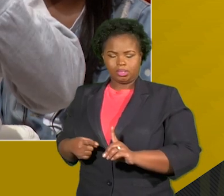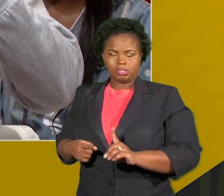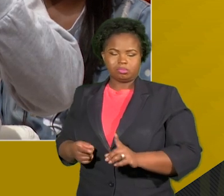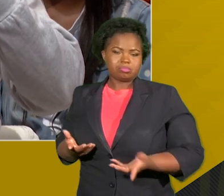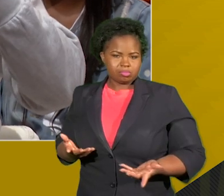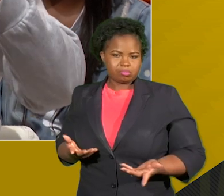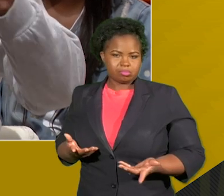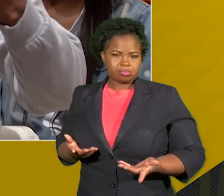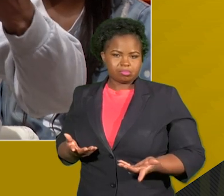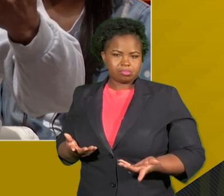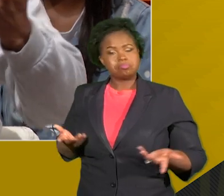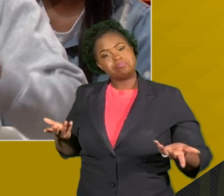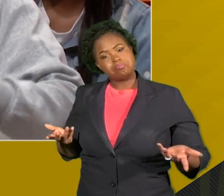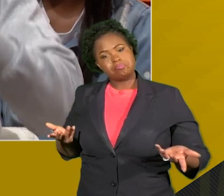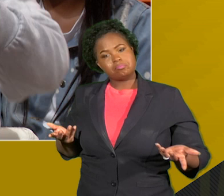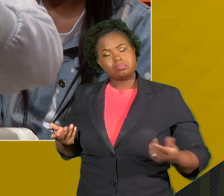so